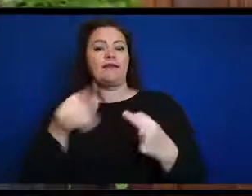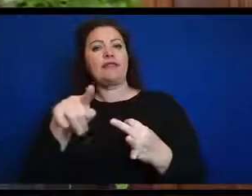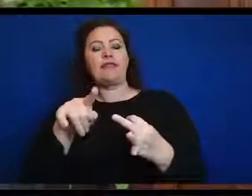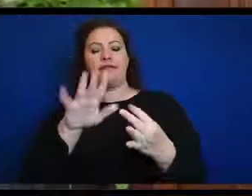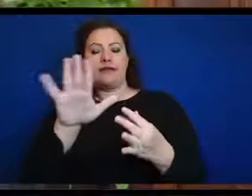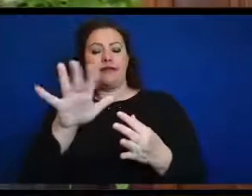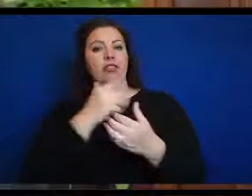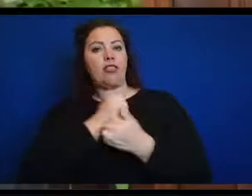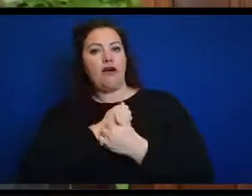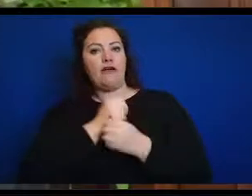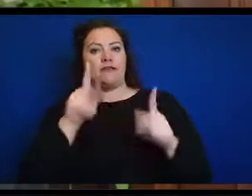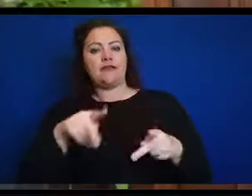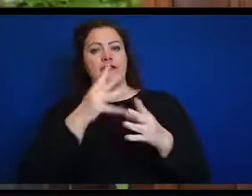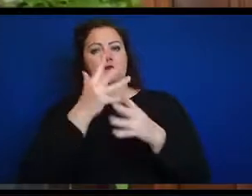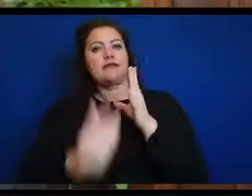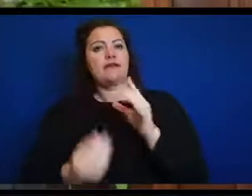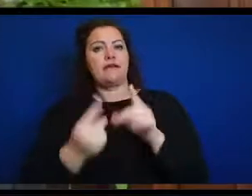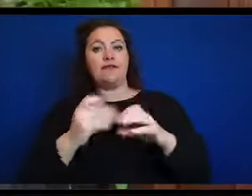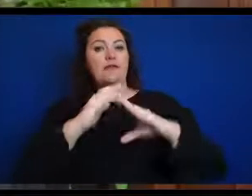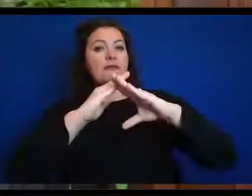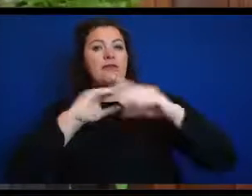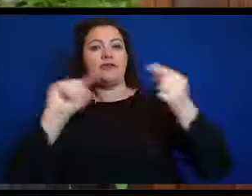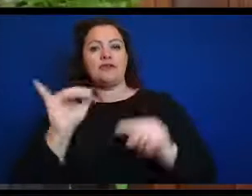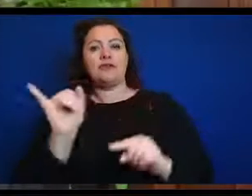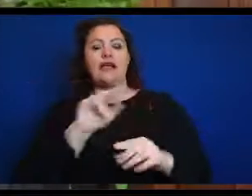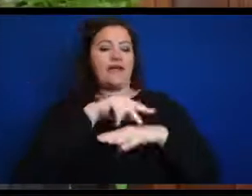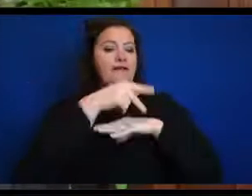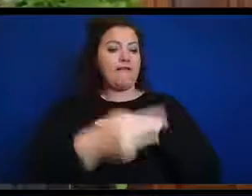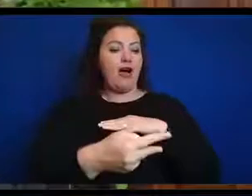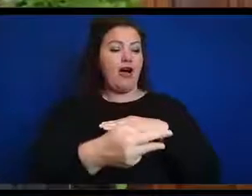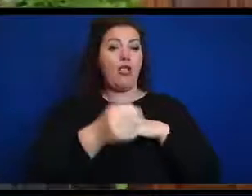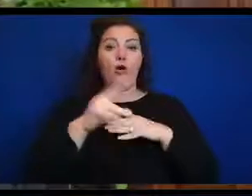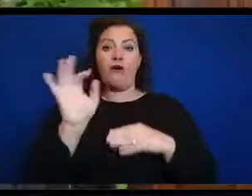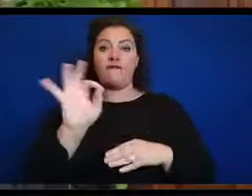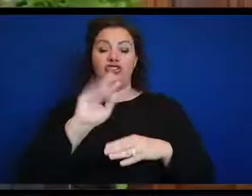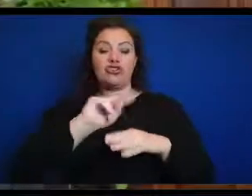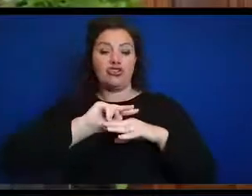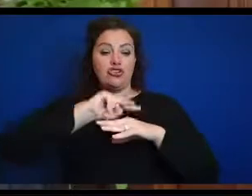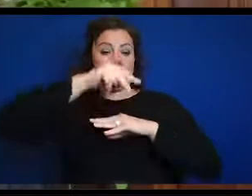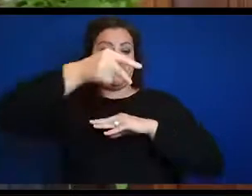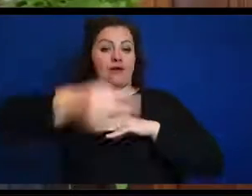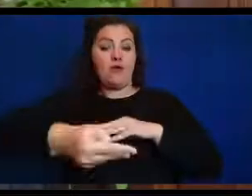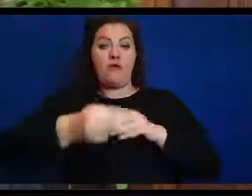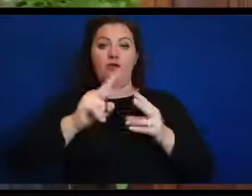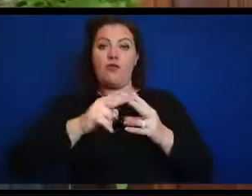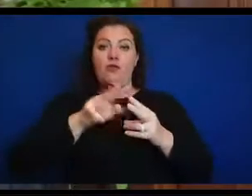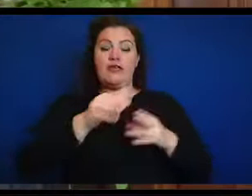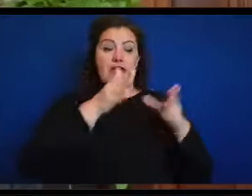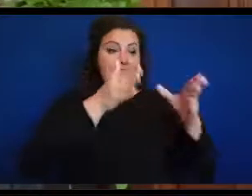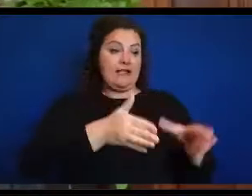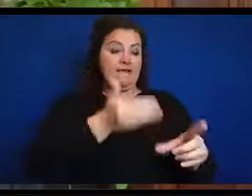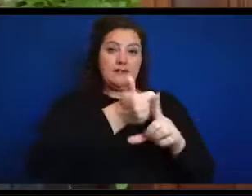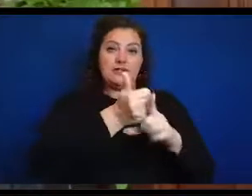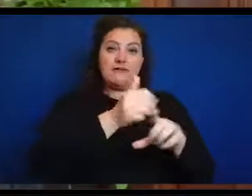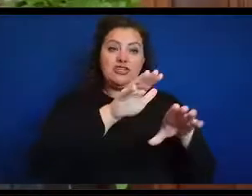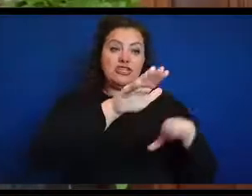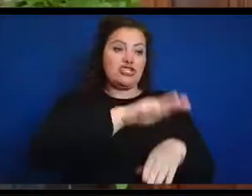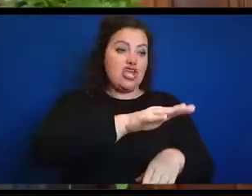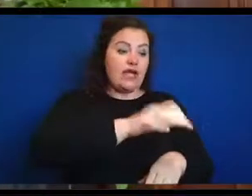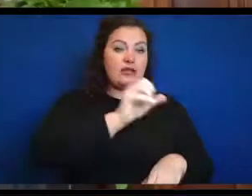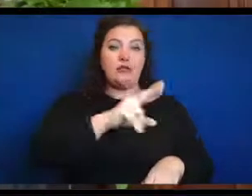loved one from a preventable injury like a fall or a furniture tip over, whether that individual is a child or a